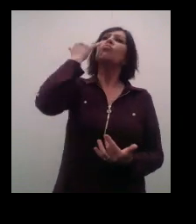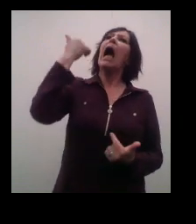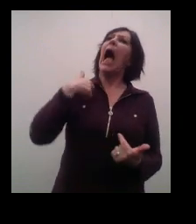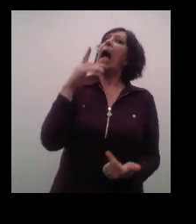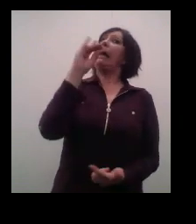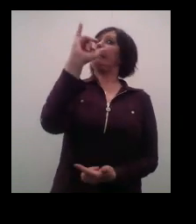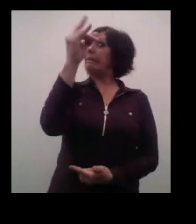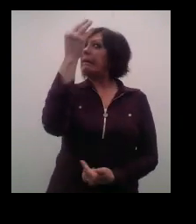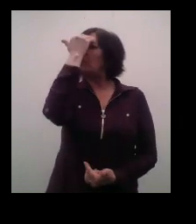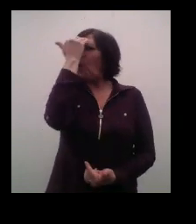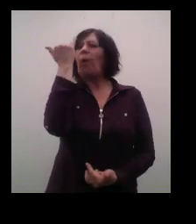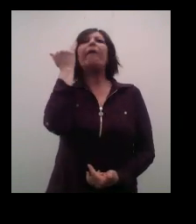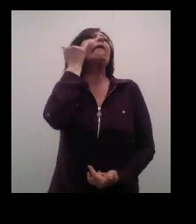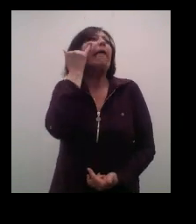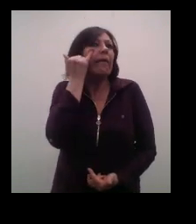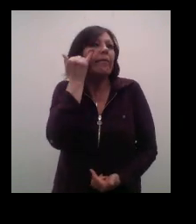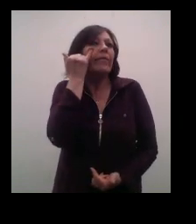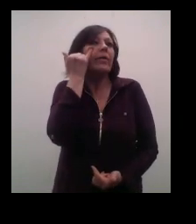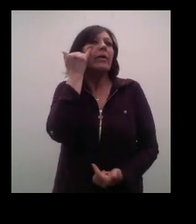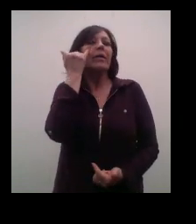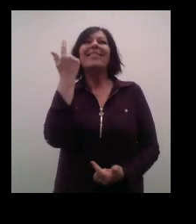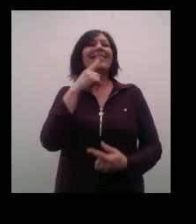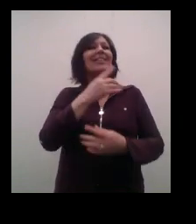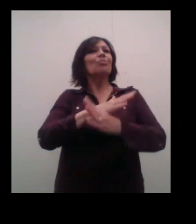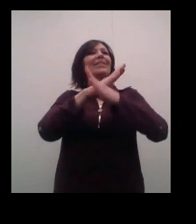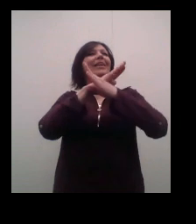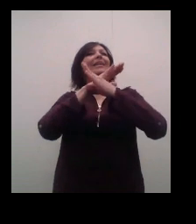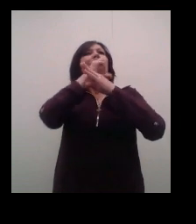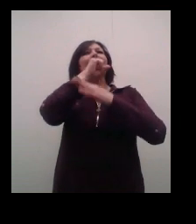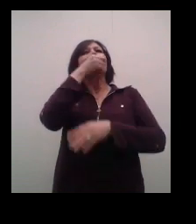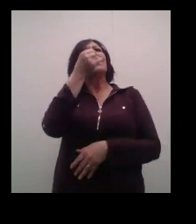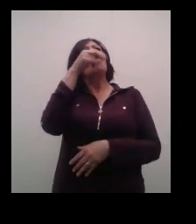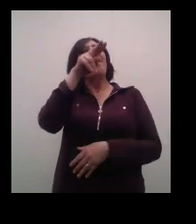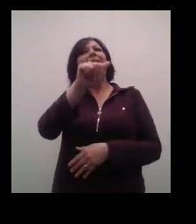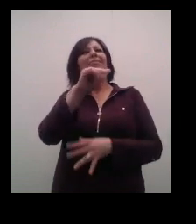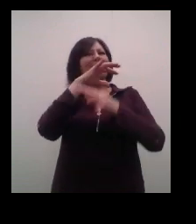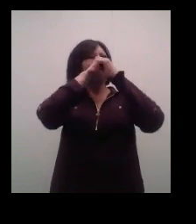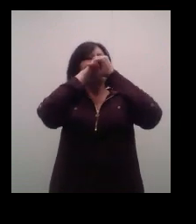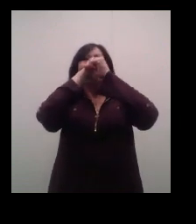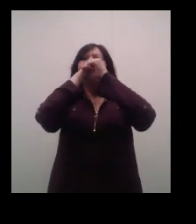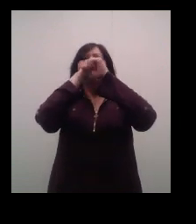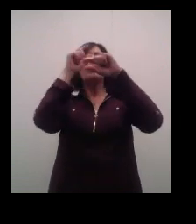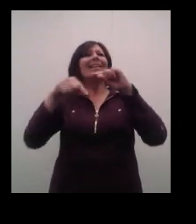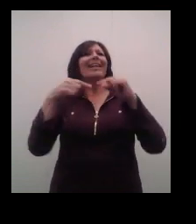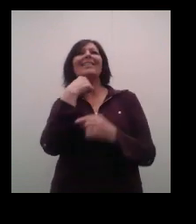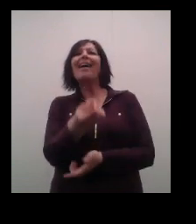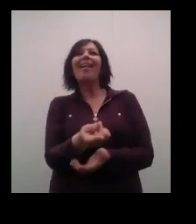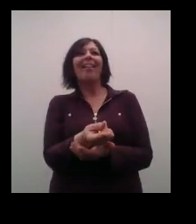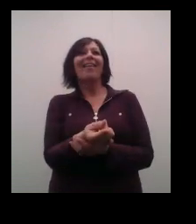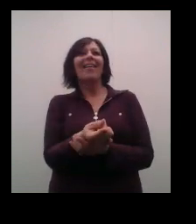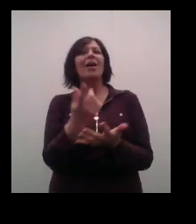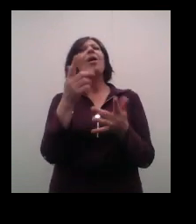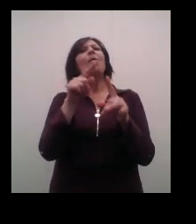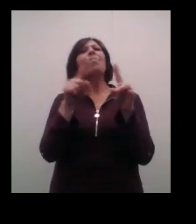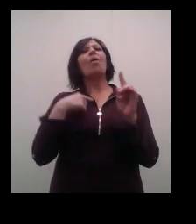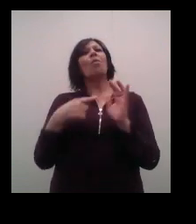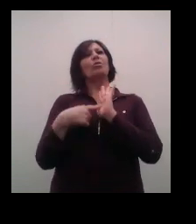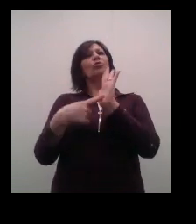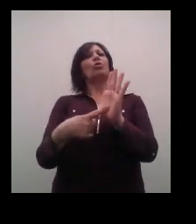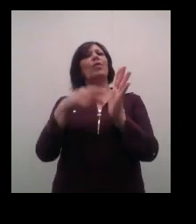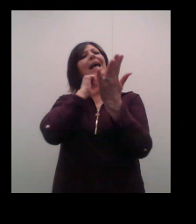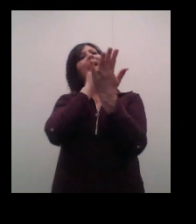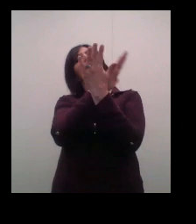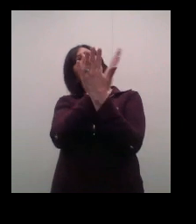did receive the individualized data, it is protected by HIPAA. It is not something that could be publicly revealed. But I did want to show this chart and